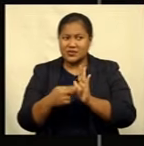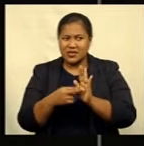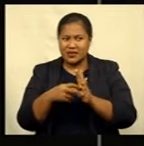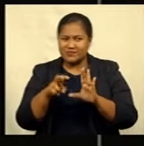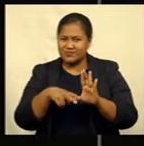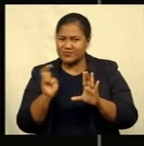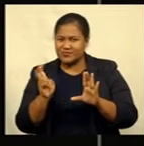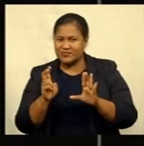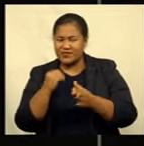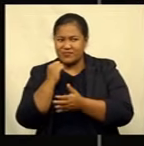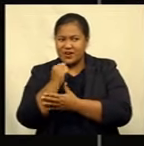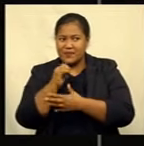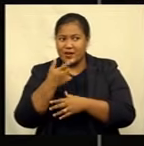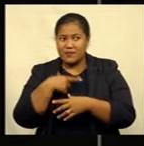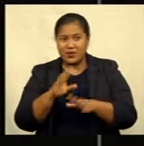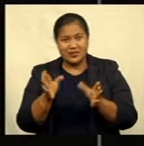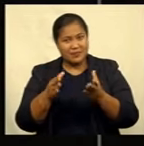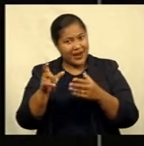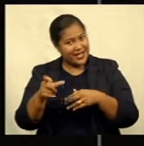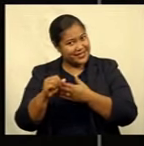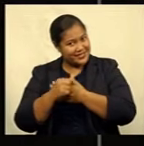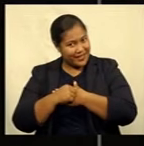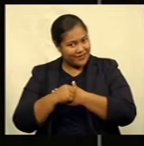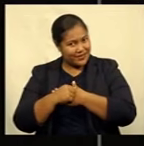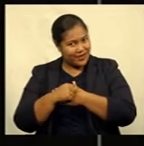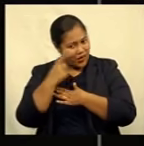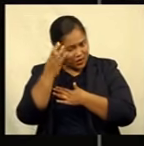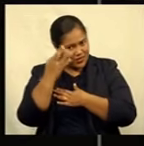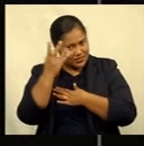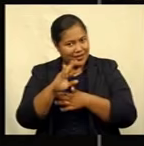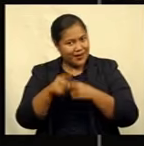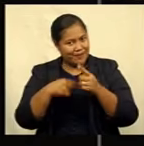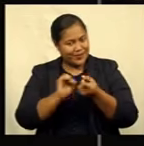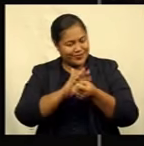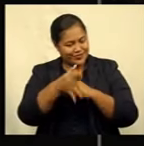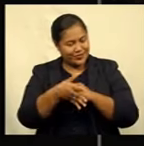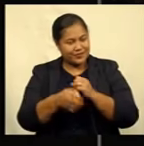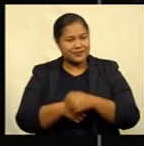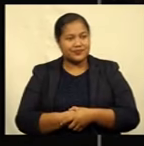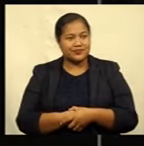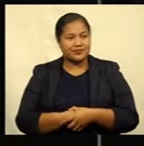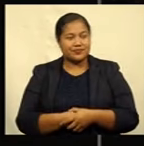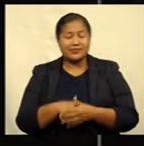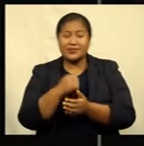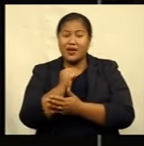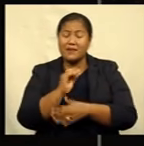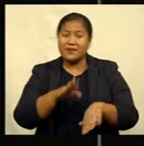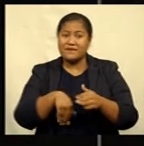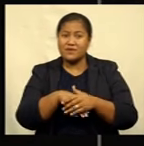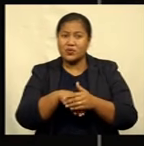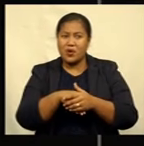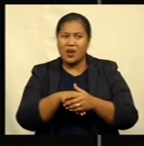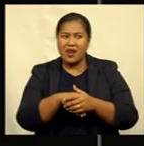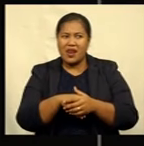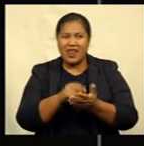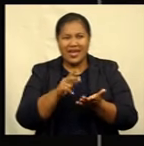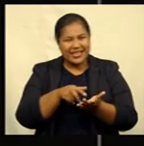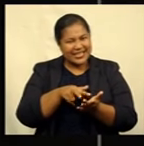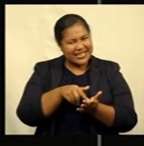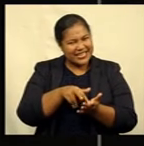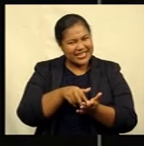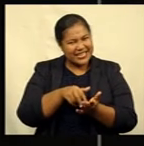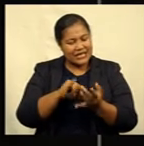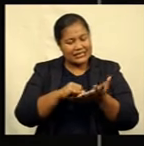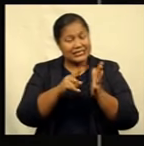Cup because of player welfare and safety concerns related to COVID-19. Rugby Football League Chair Simon Johnson called